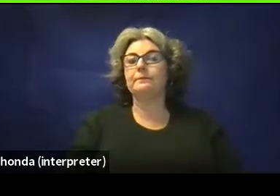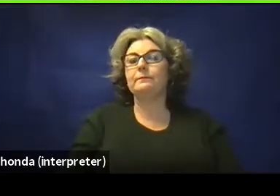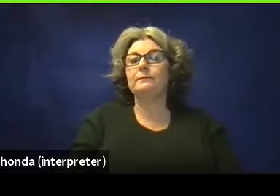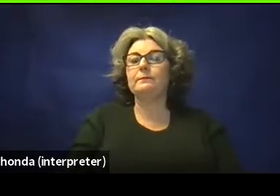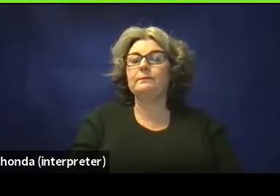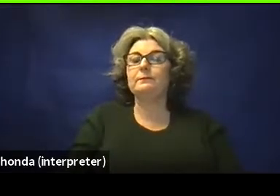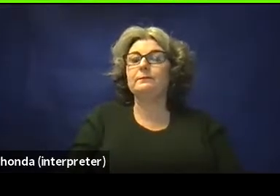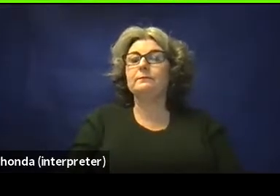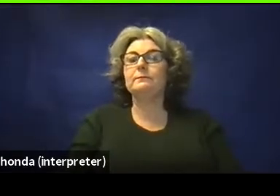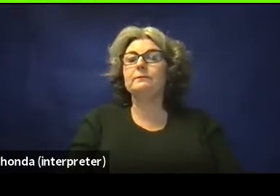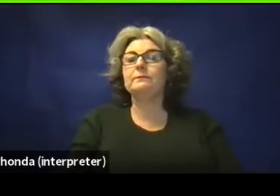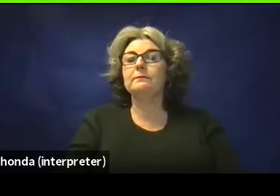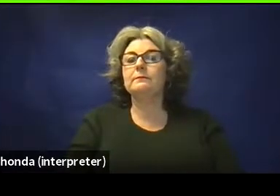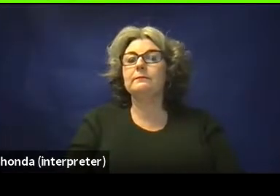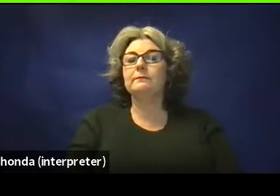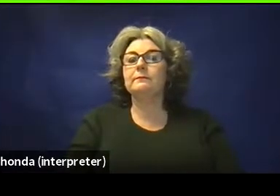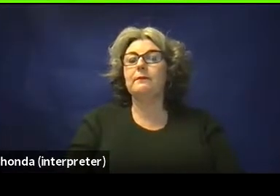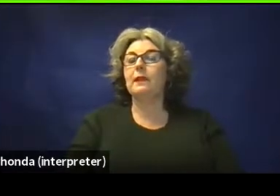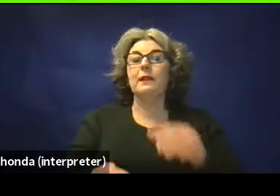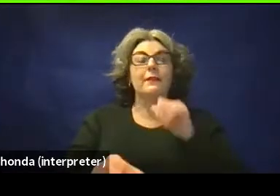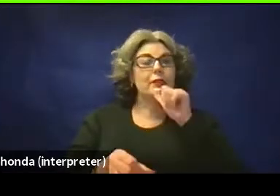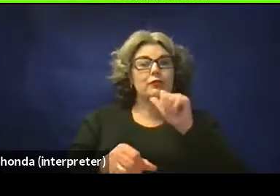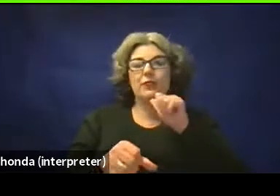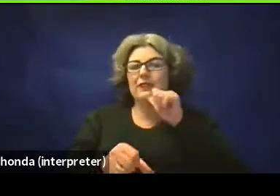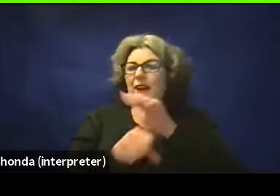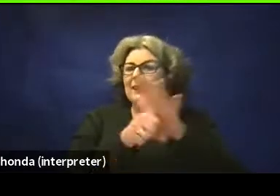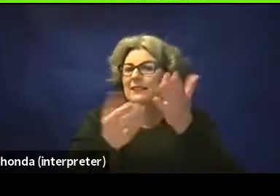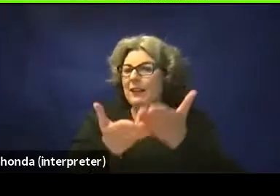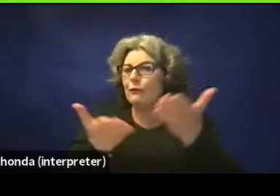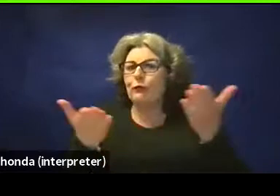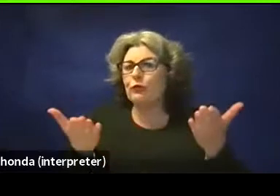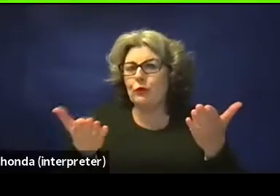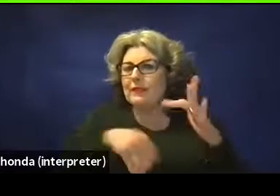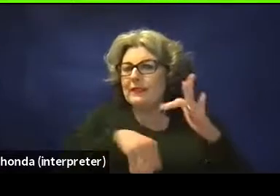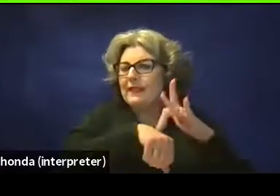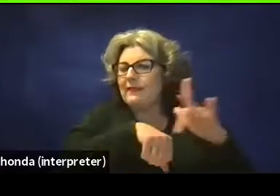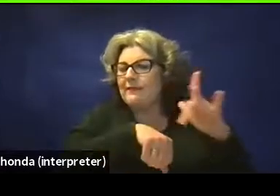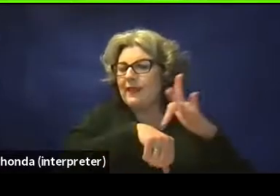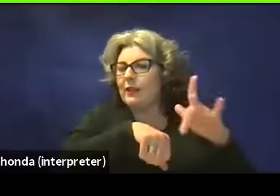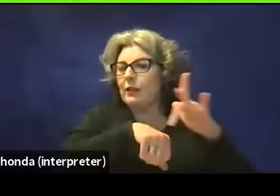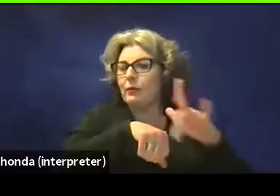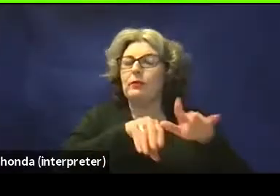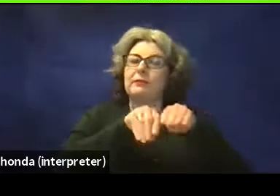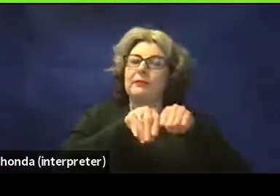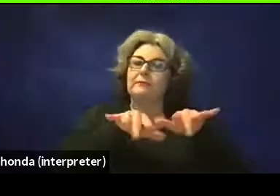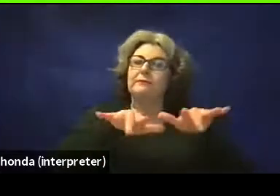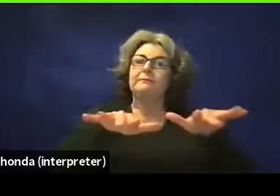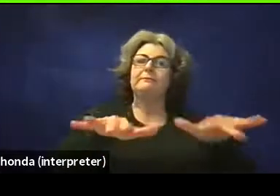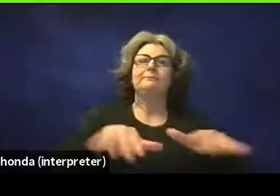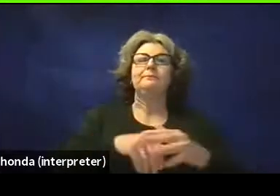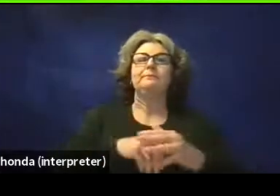over and lack of resources sort of spread